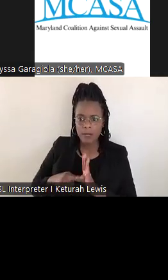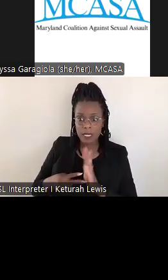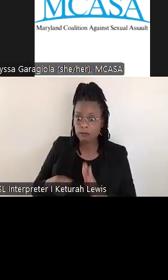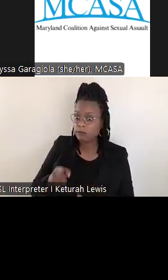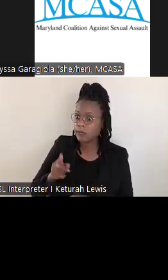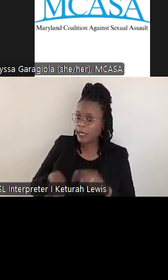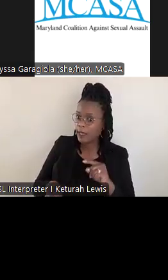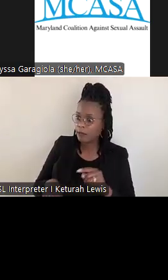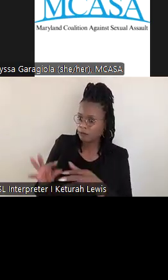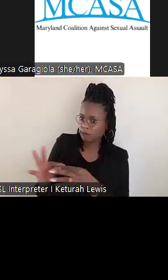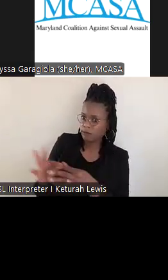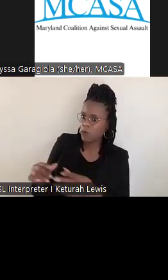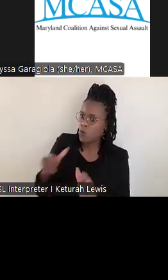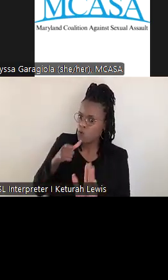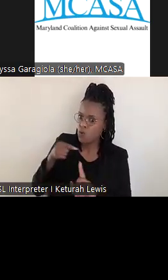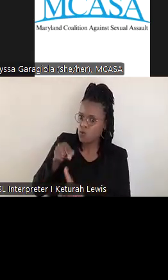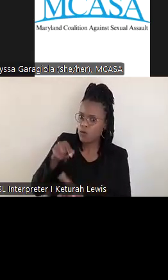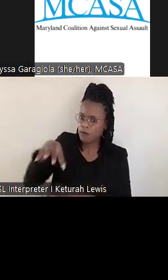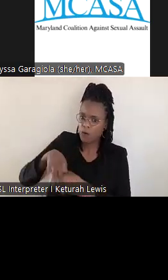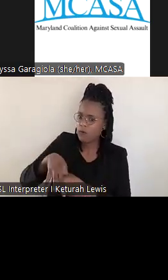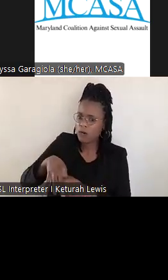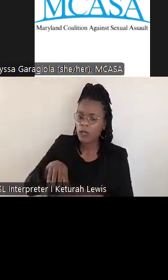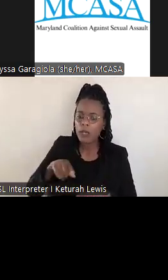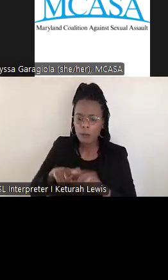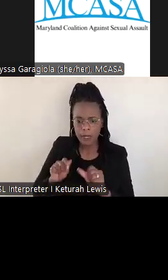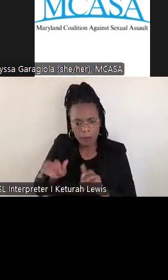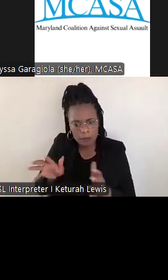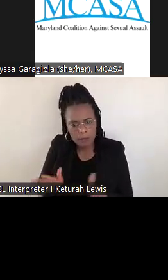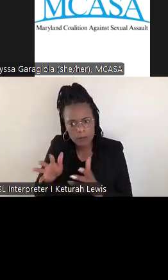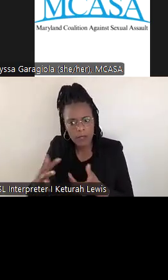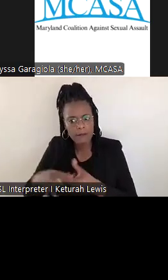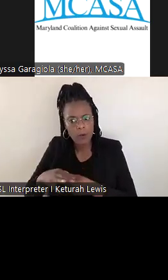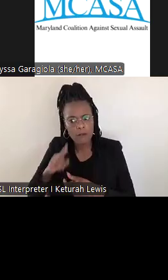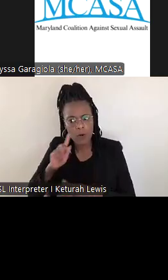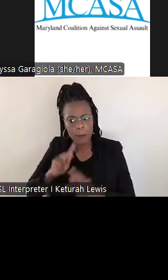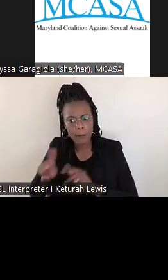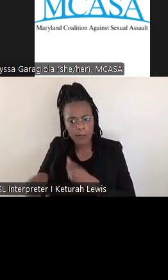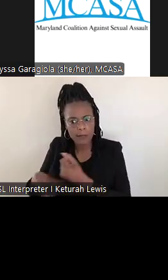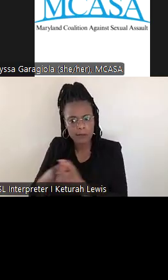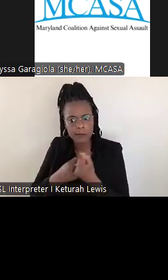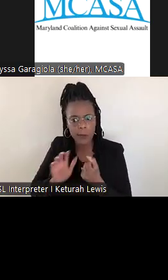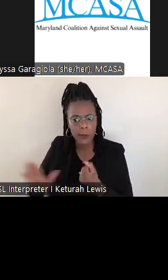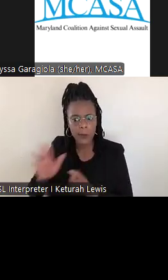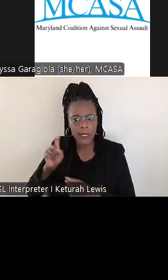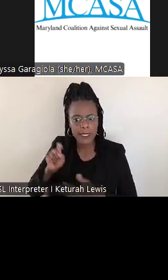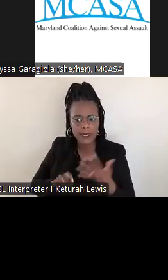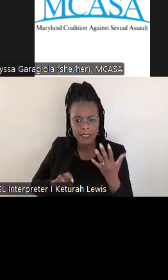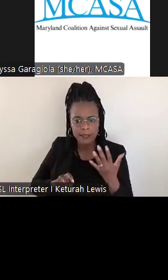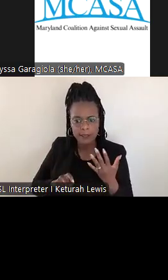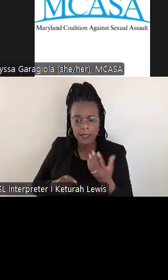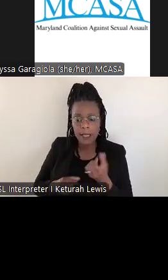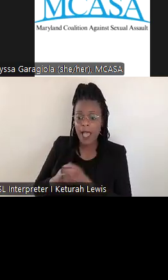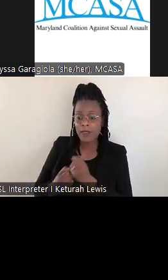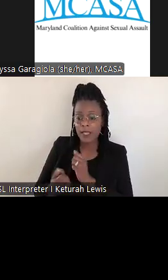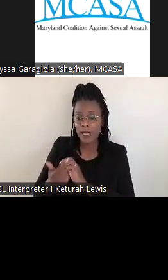can encourage people to vote for folks that will support what they need. Advocating for legislation that supports